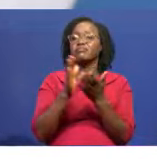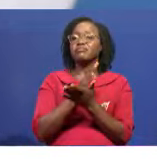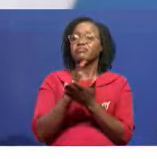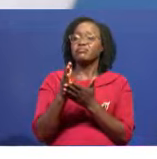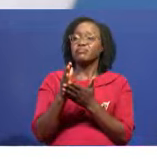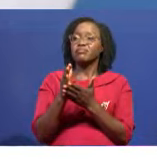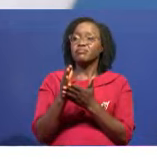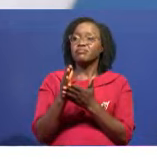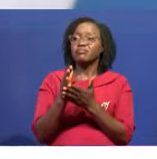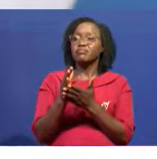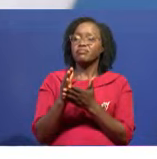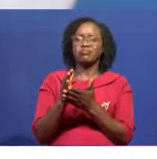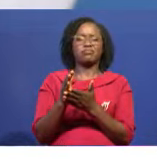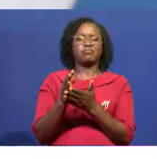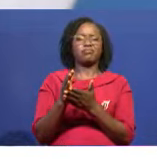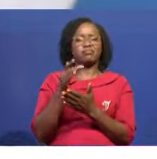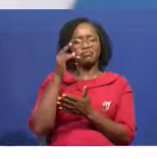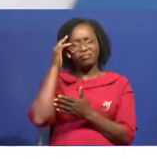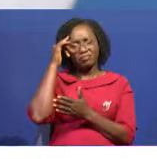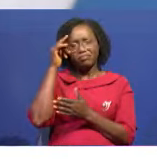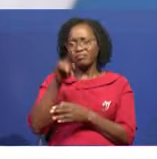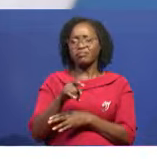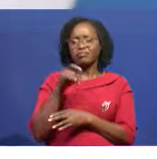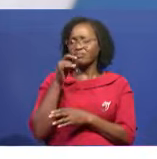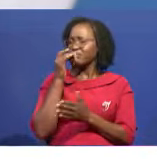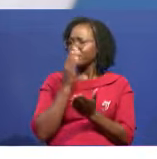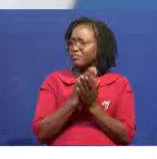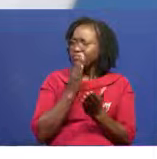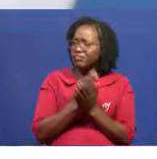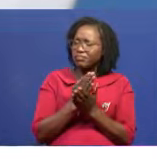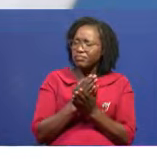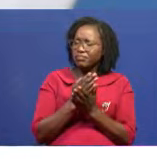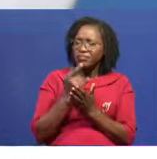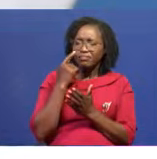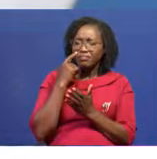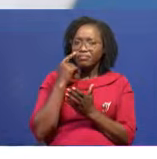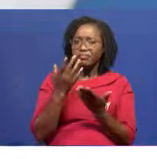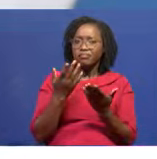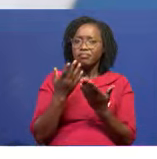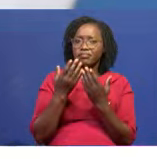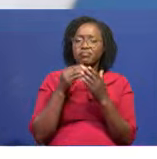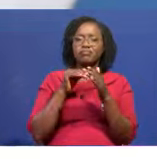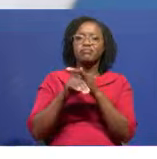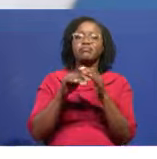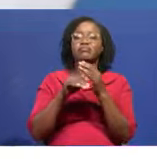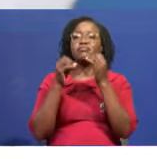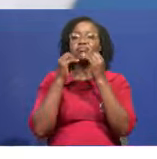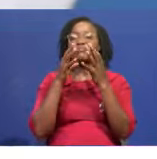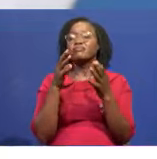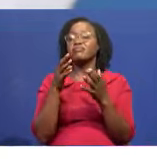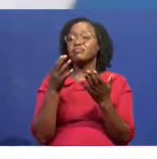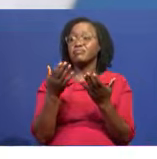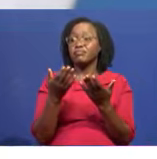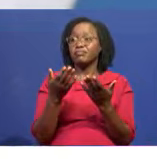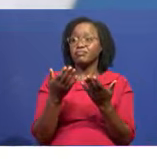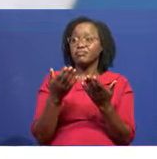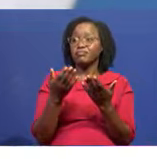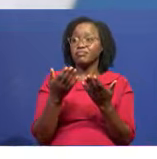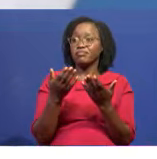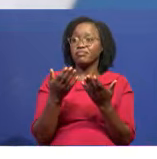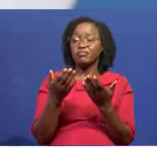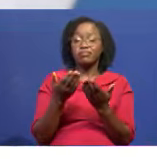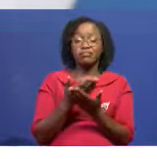And generally, I think we need to really look at how access to information should be put